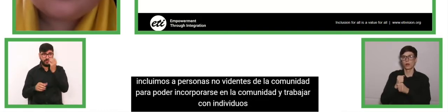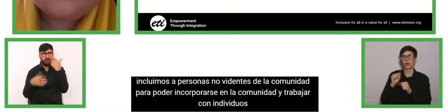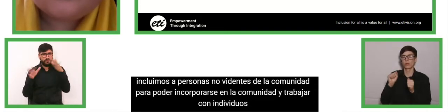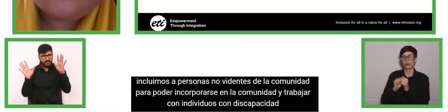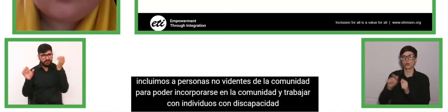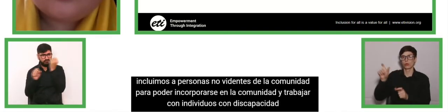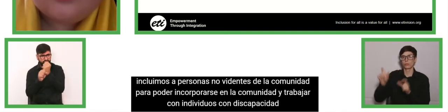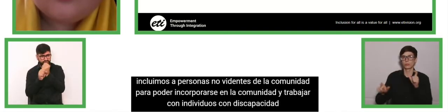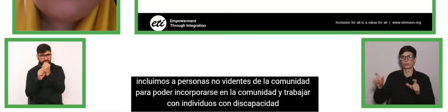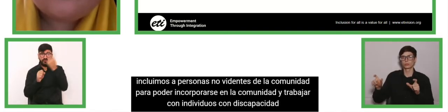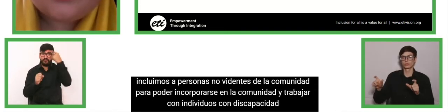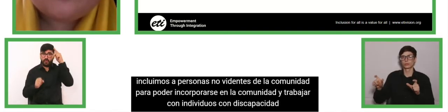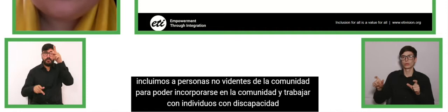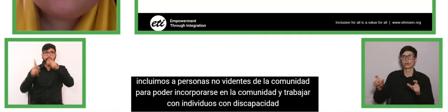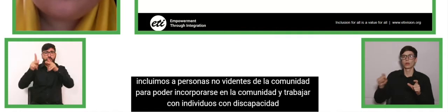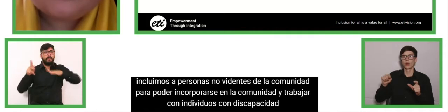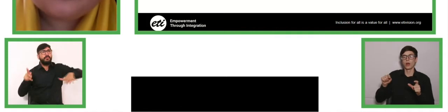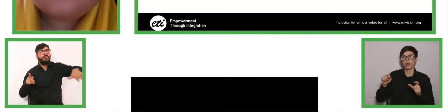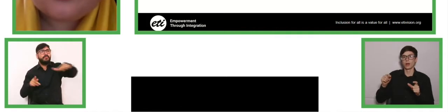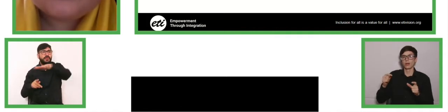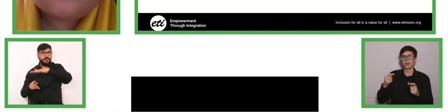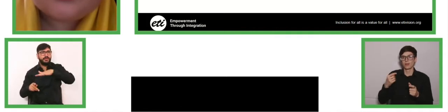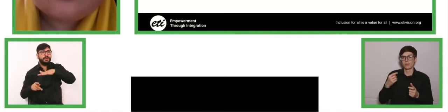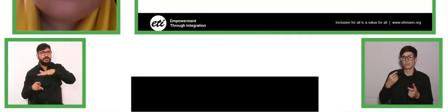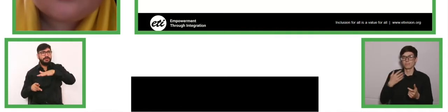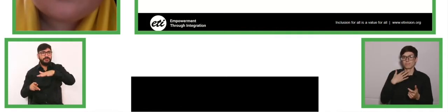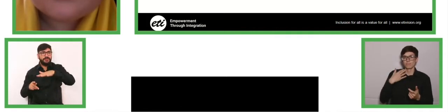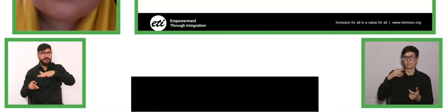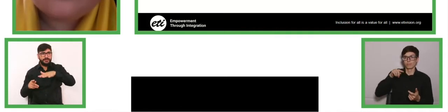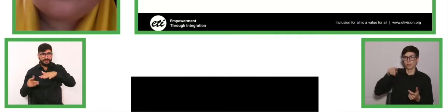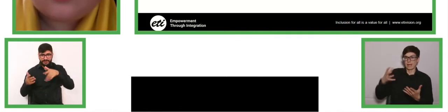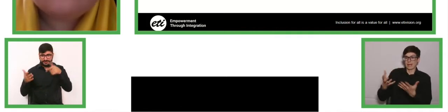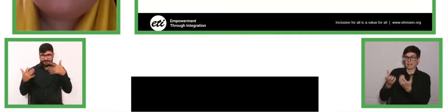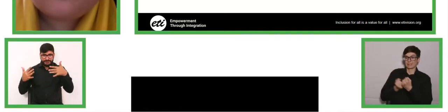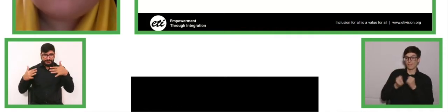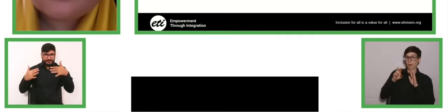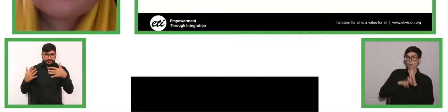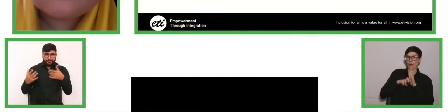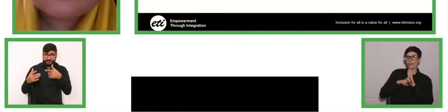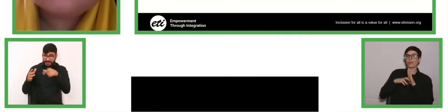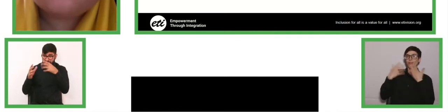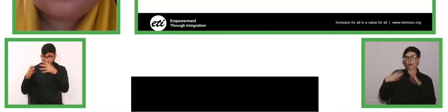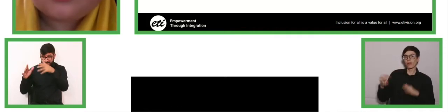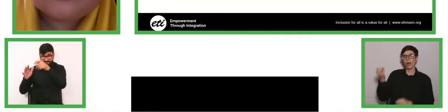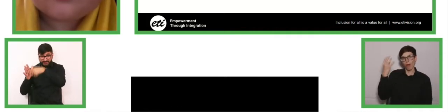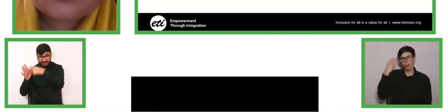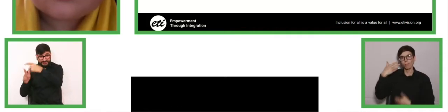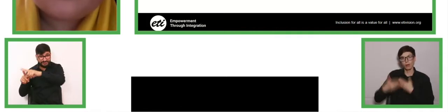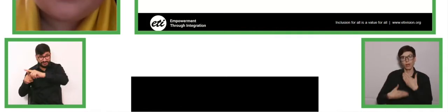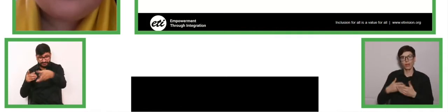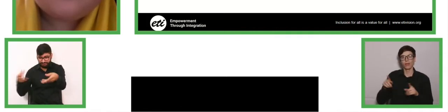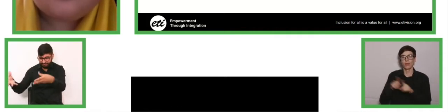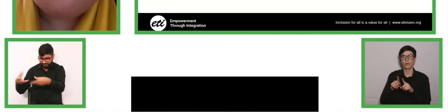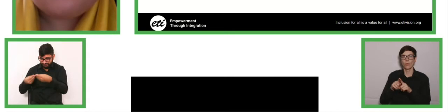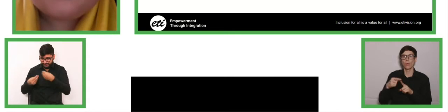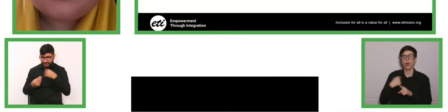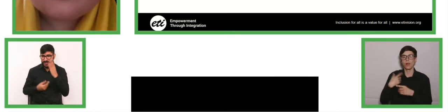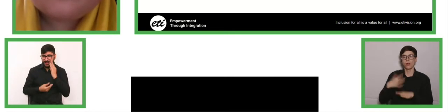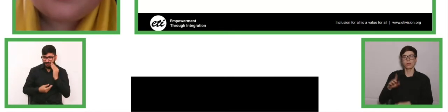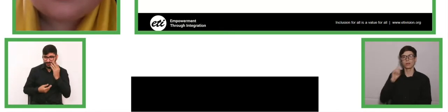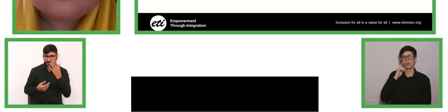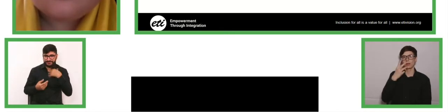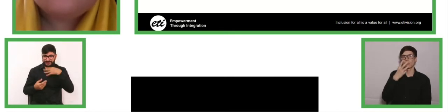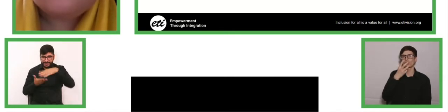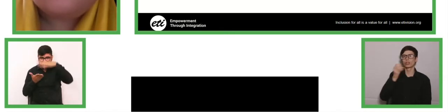In 2021, we'll aim to reach and train 300 families in local professionals in different countries. Our